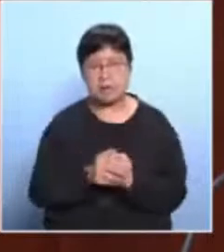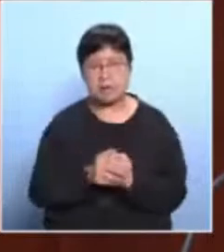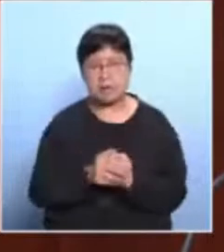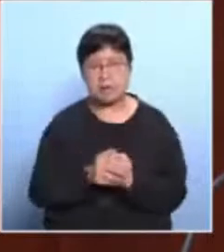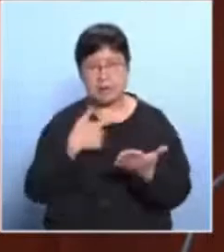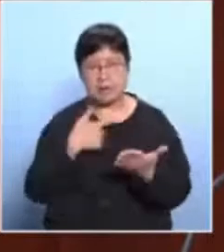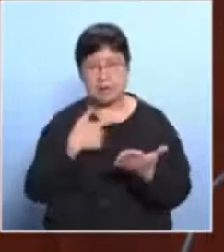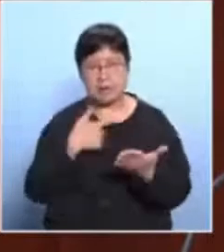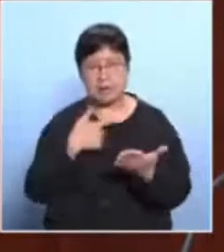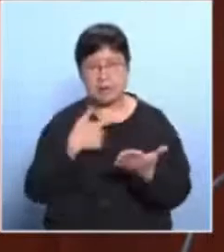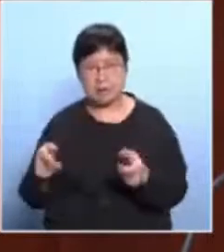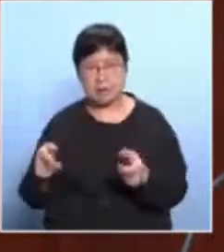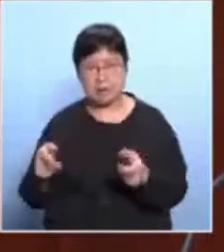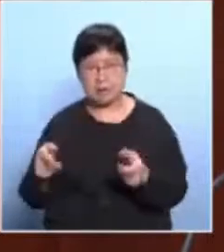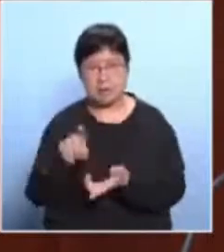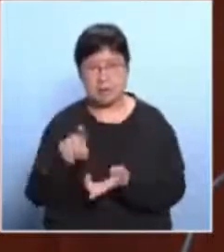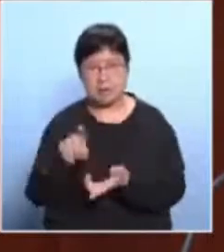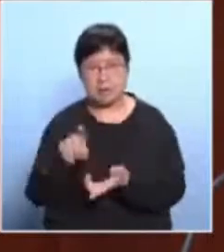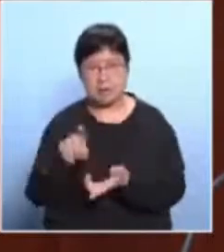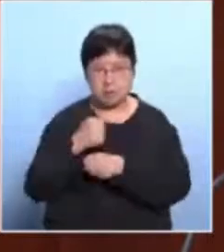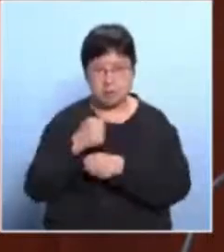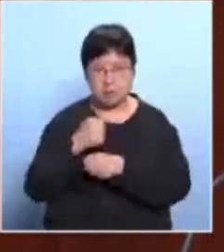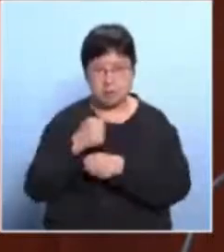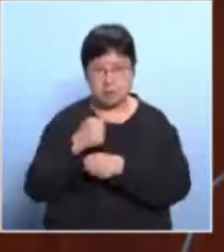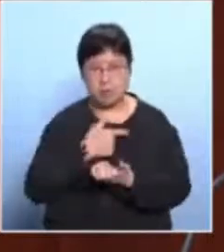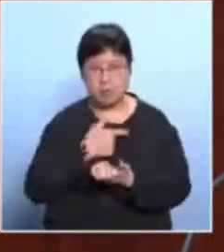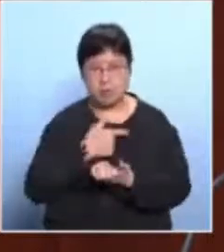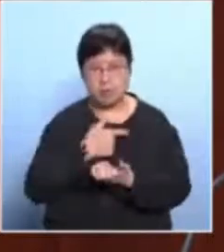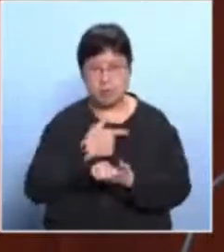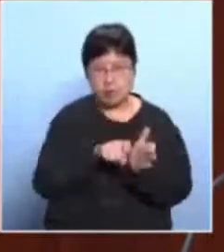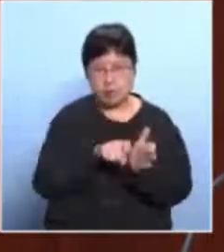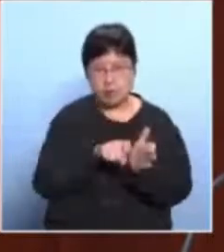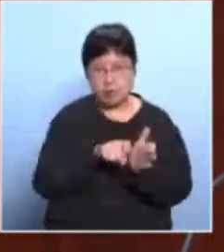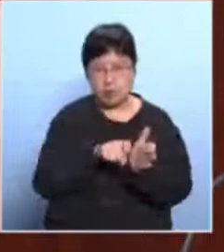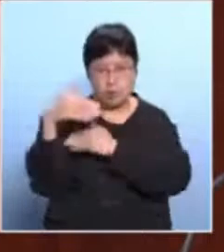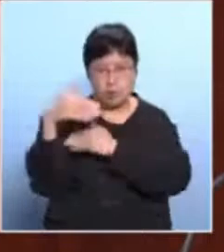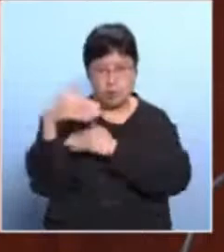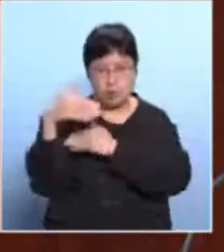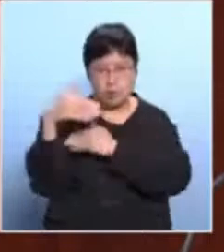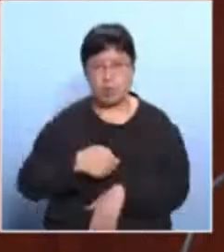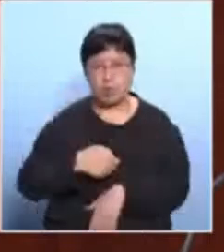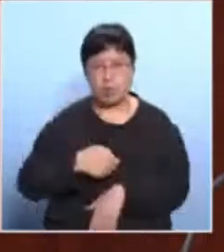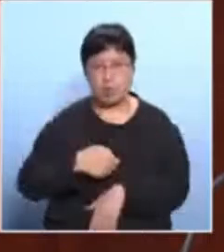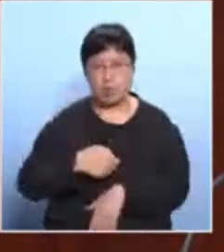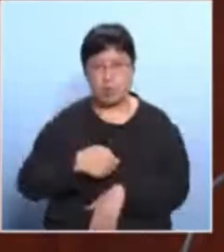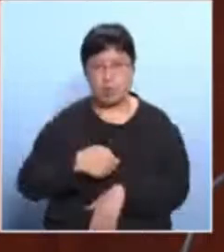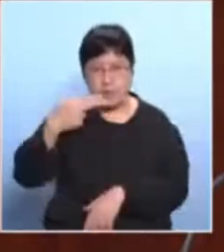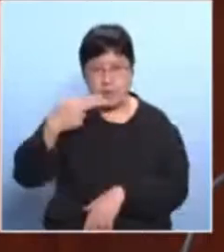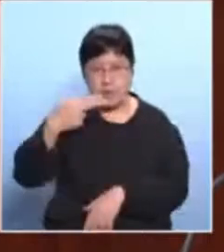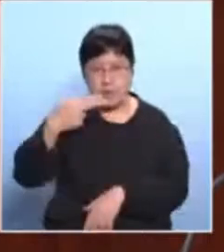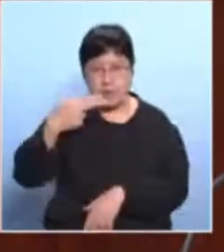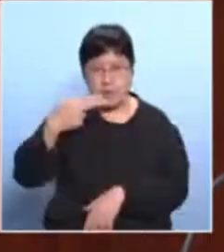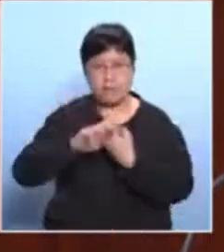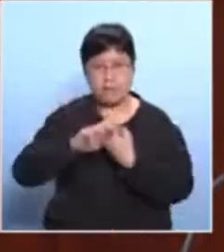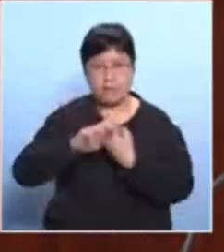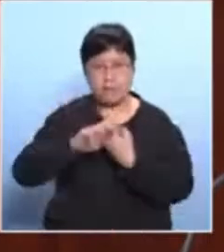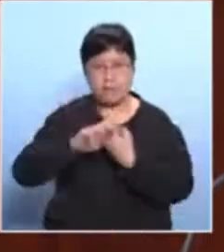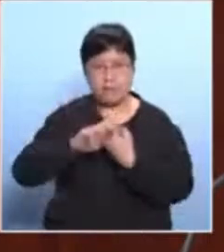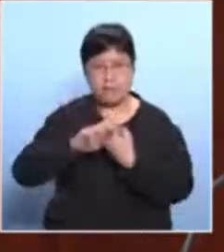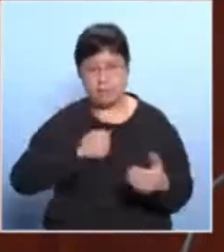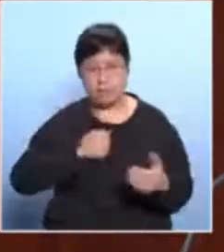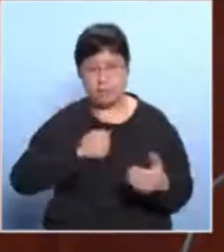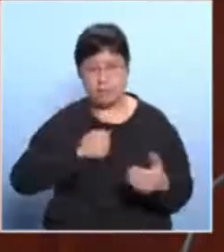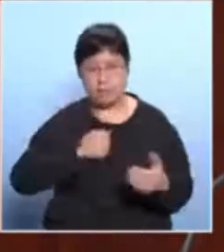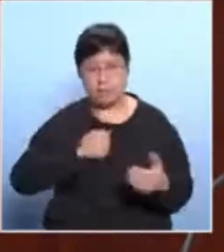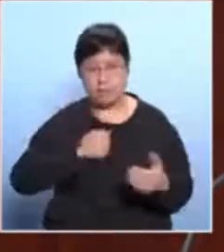necessary legislative amendments pertaining to the production, storage, transportation, and application of hydrogen fuel, with a